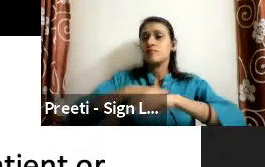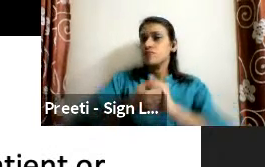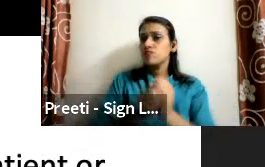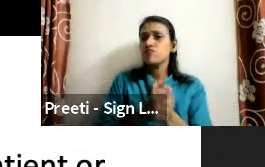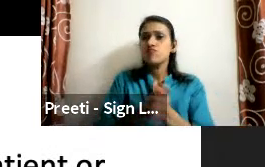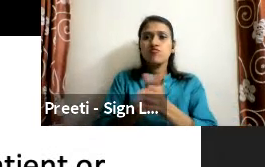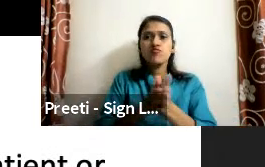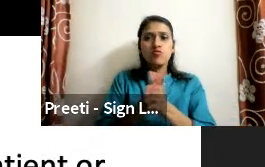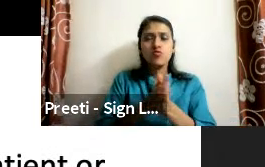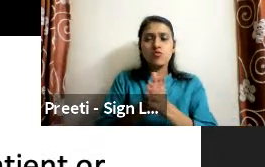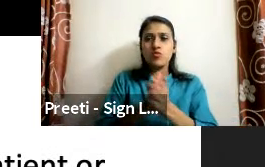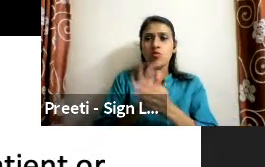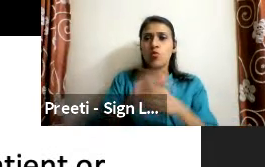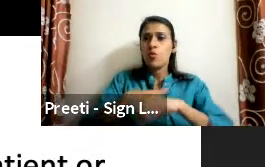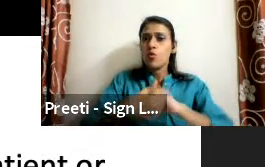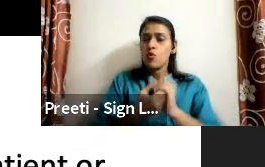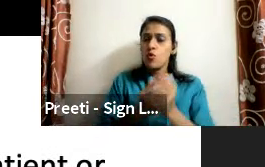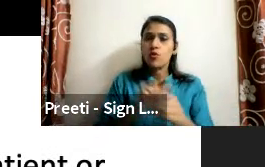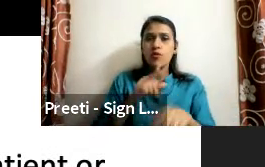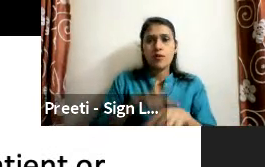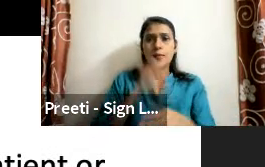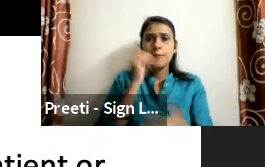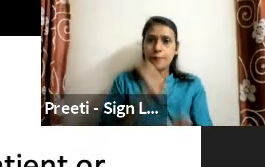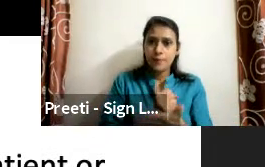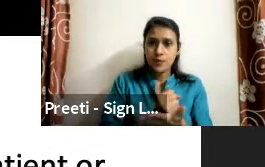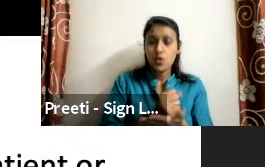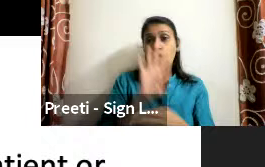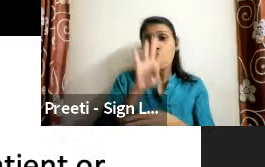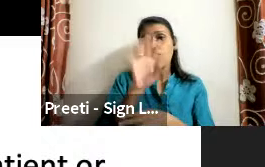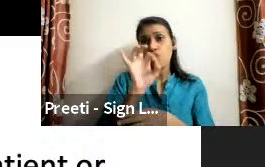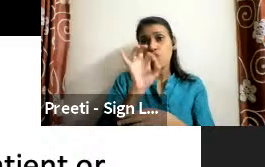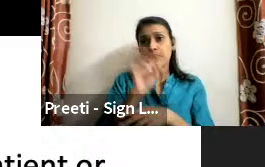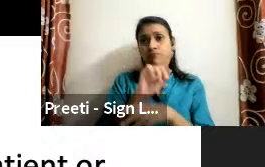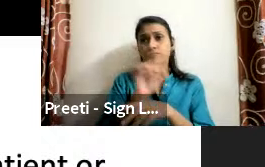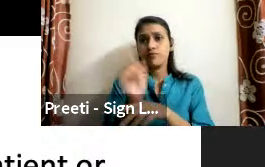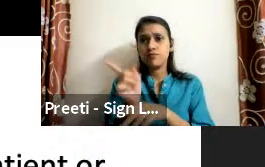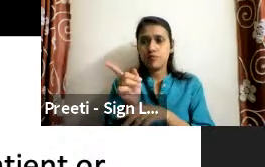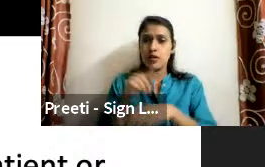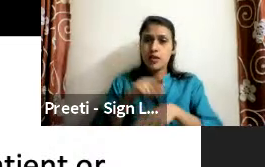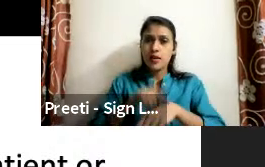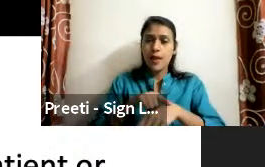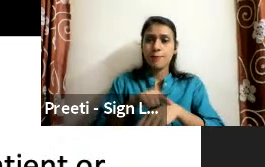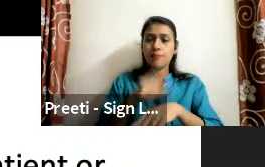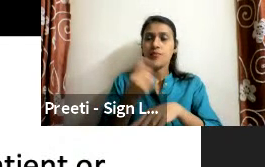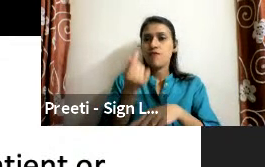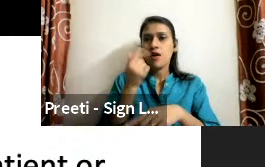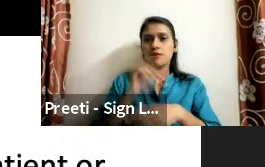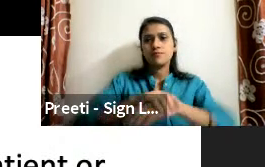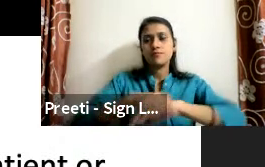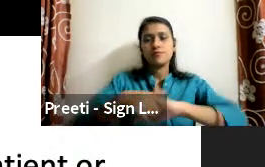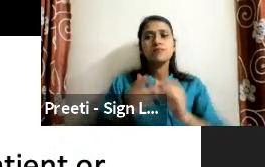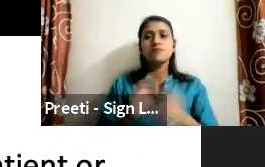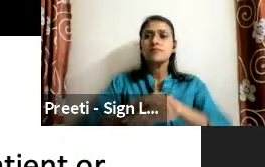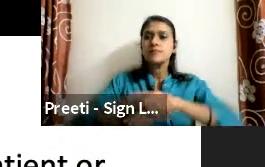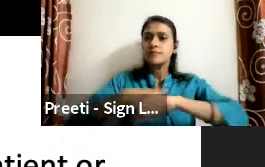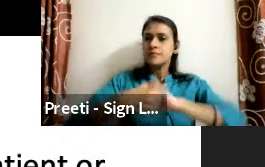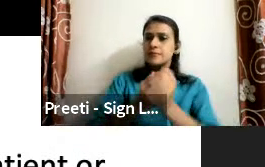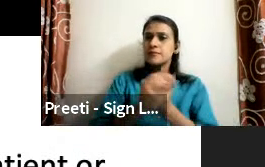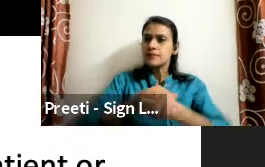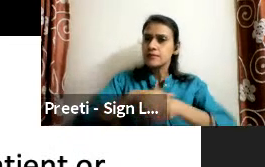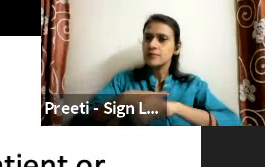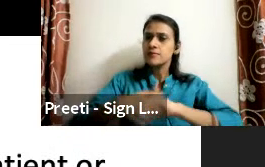washing for 40 seconds. And sometimes you can also use alcohol-based hand rub if the hands are not visibly